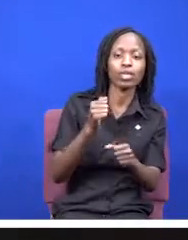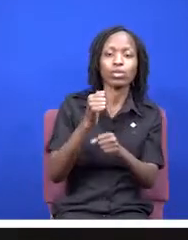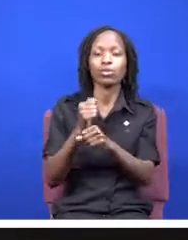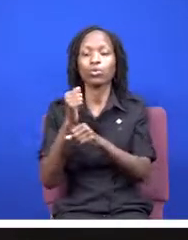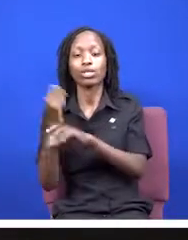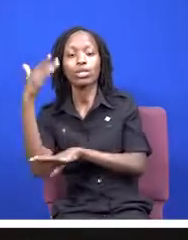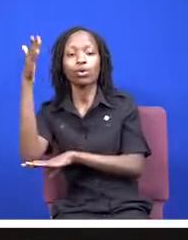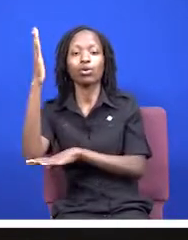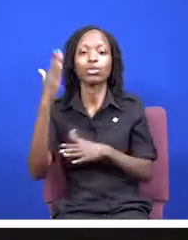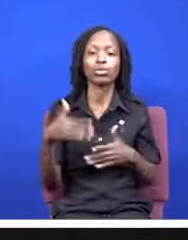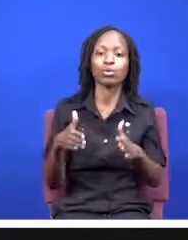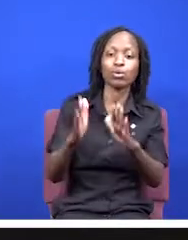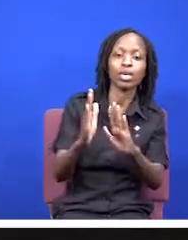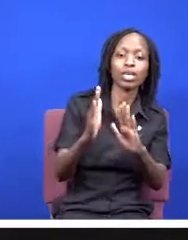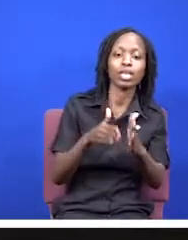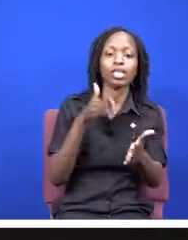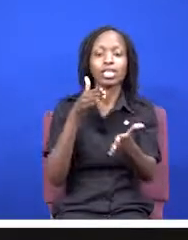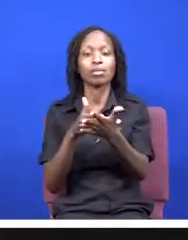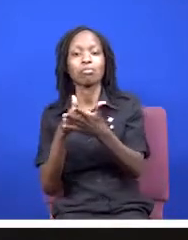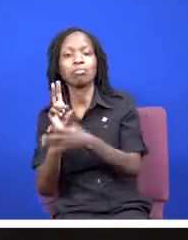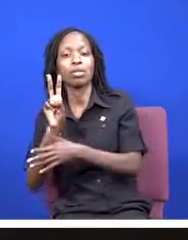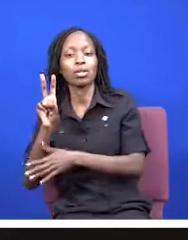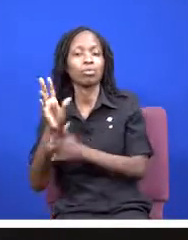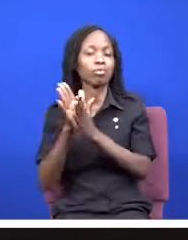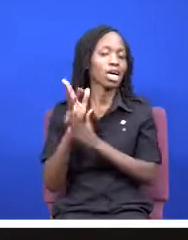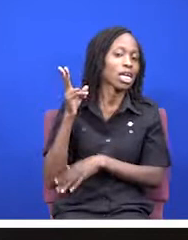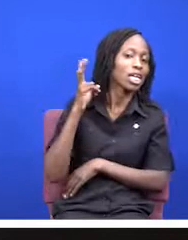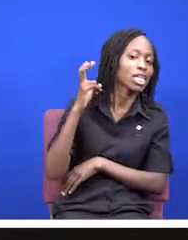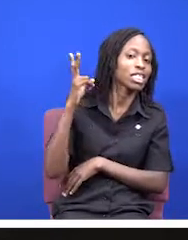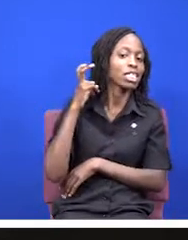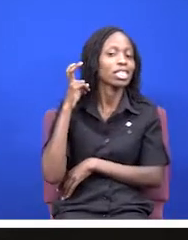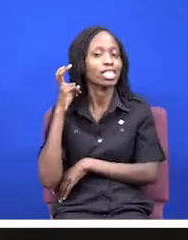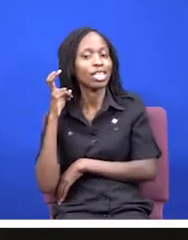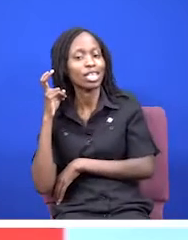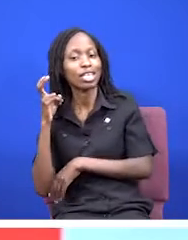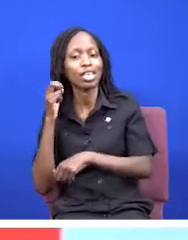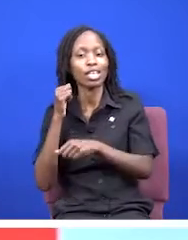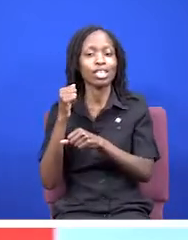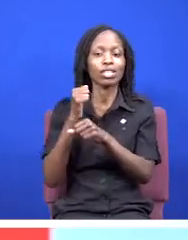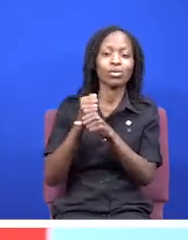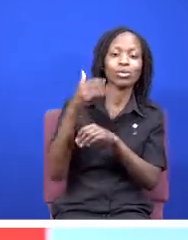Do it God's way. Stop, look, listen.